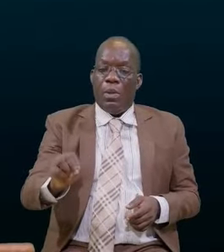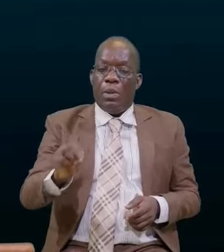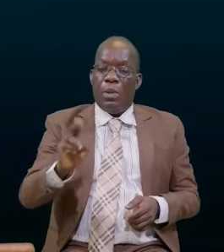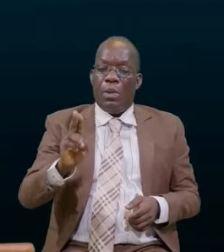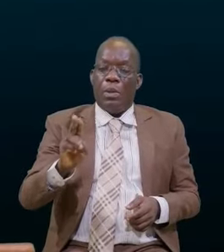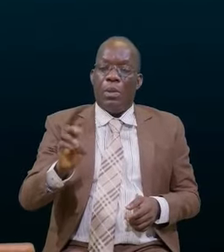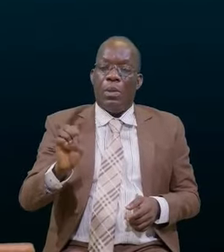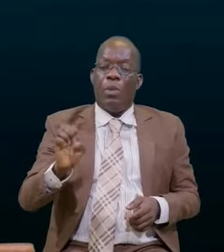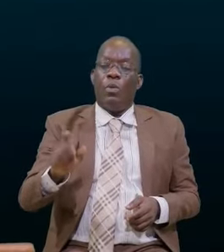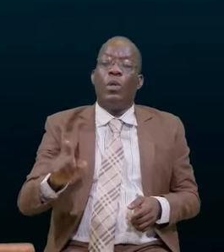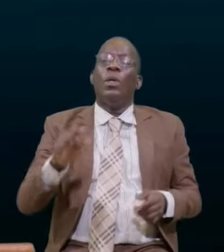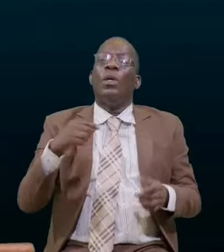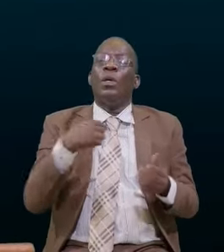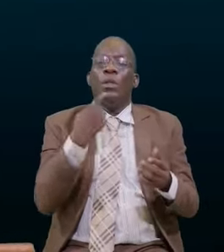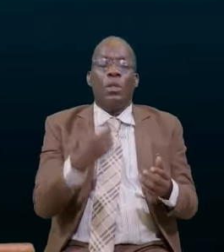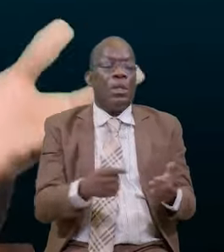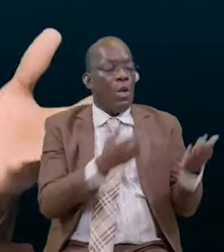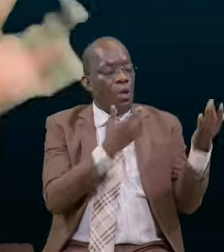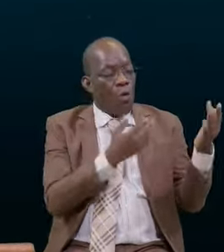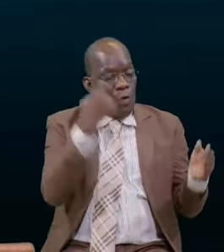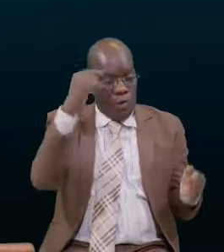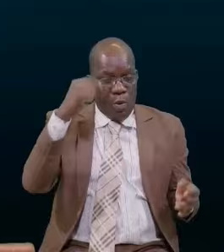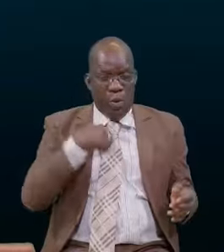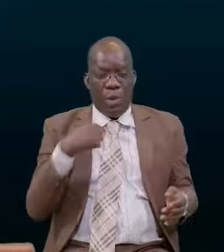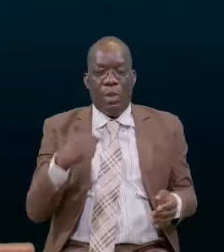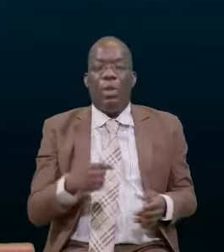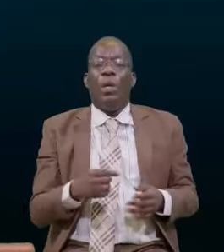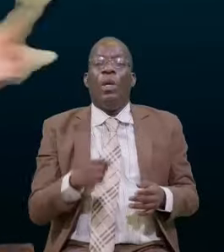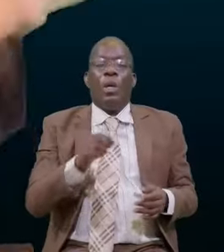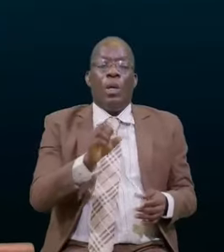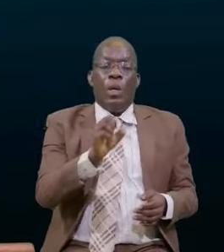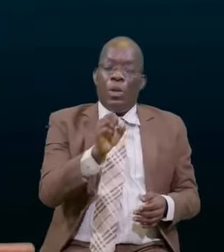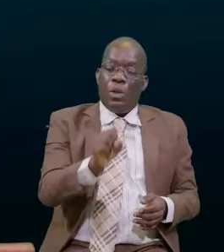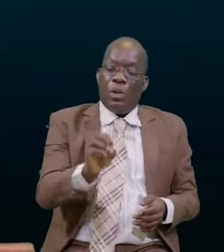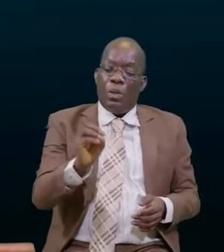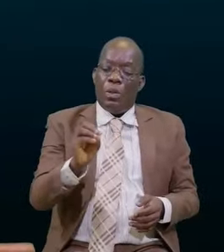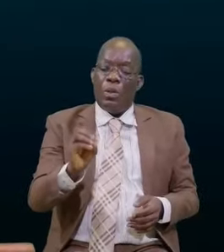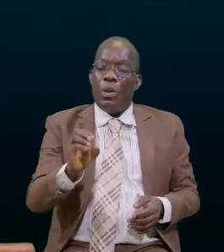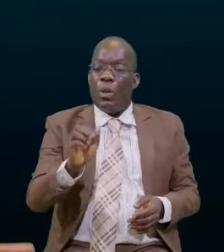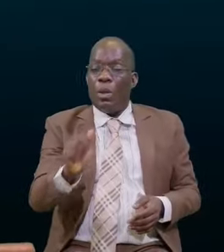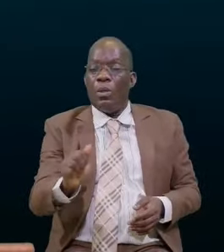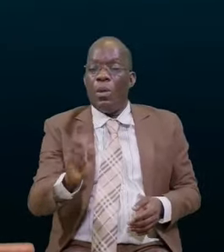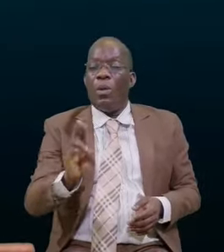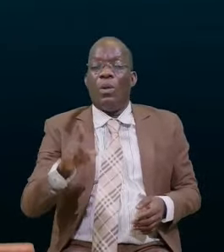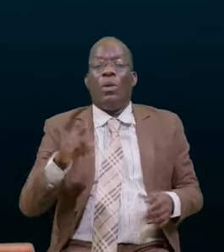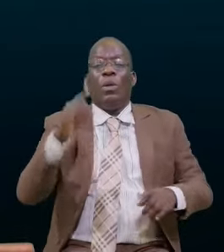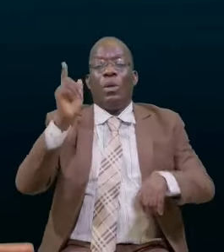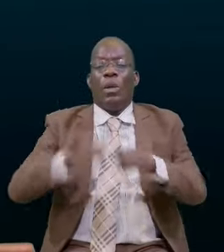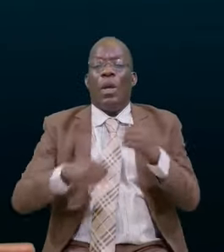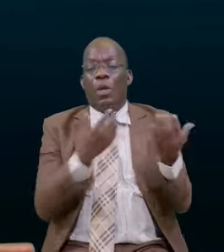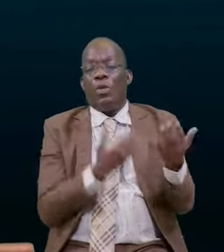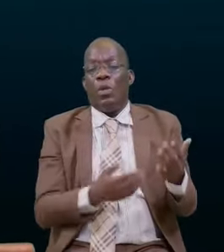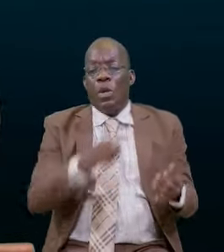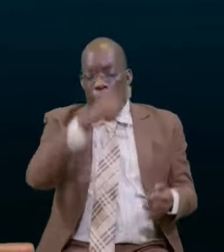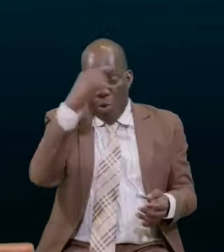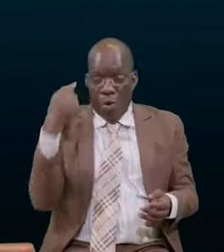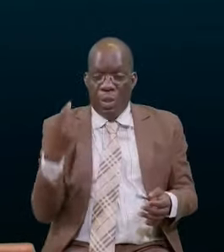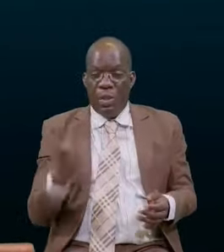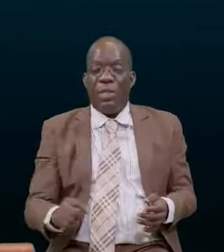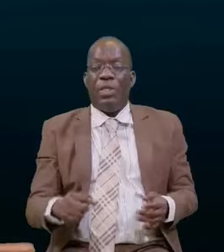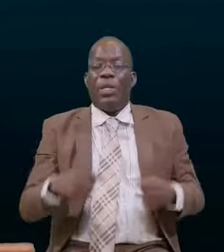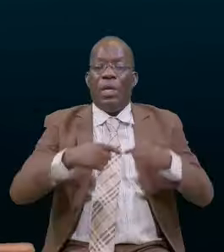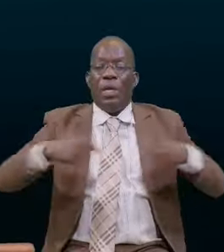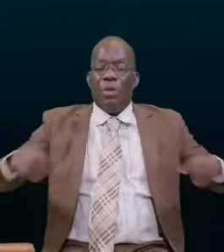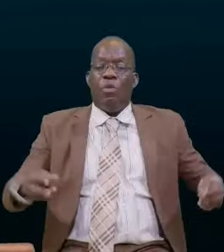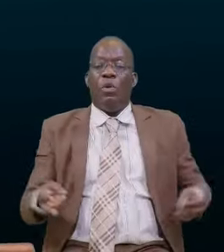Saul said I cannot wait any longer because the enemies they were pressing the Philistines were pressing there was the pressure and he